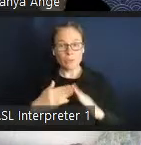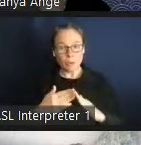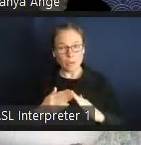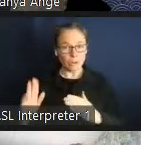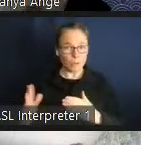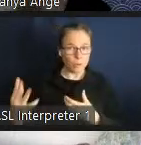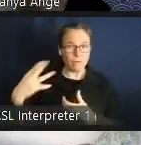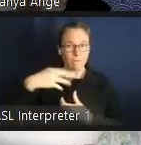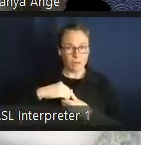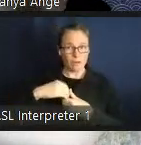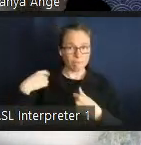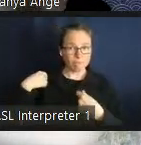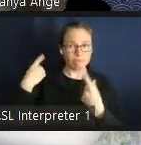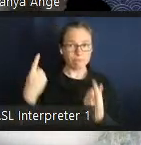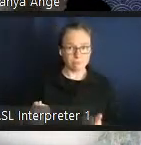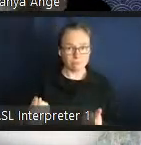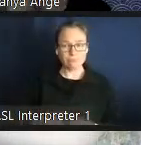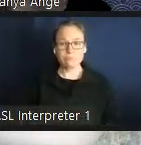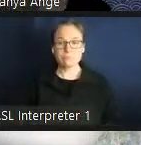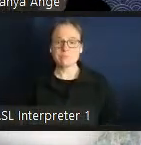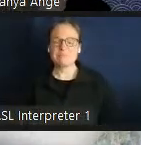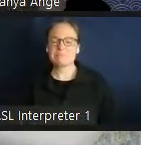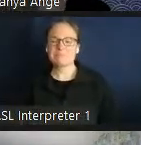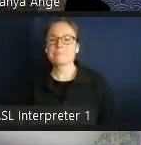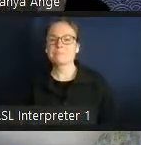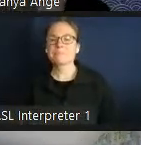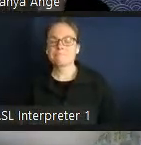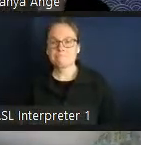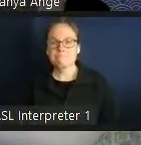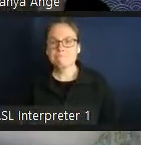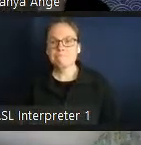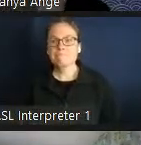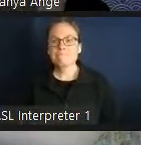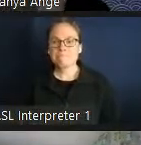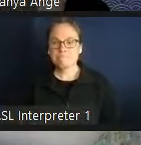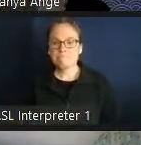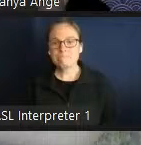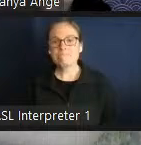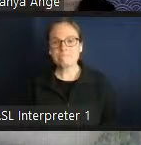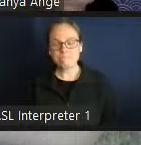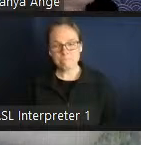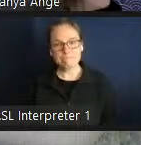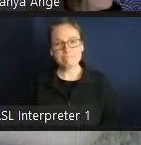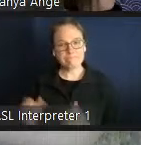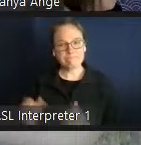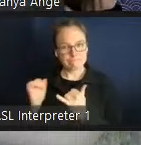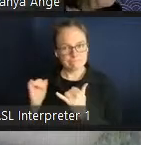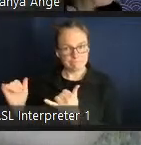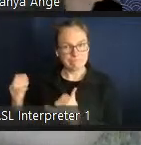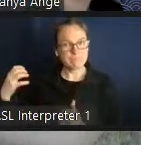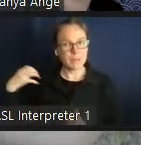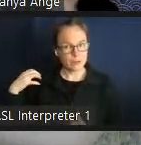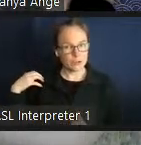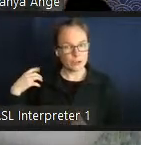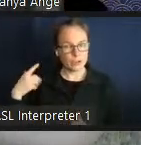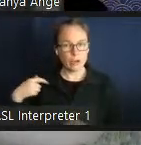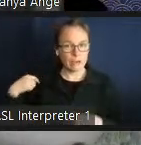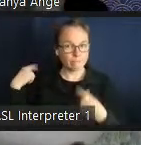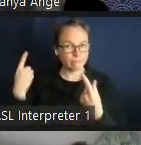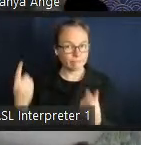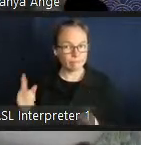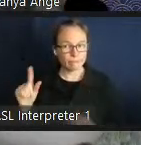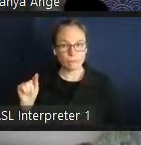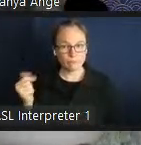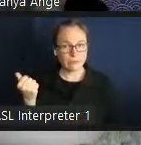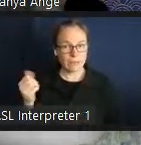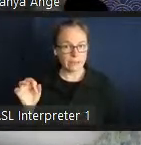we've had to date in this budget process. Like Chair Harrington, I've been here since 2019 and watched